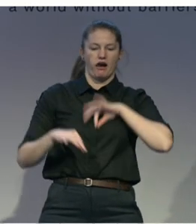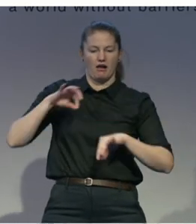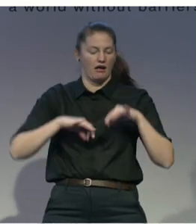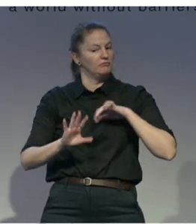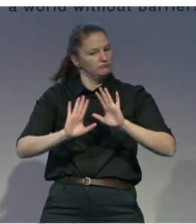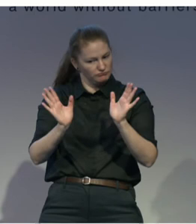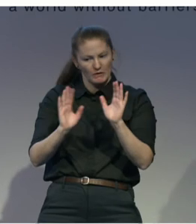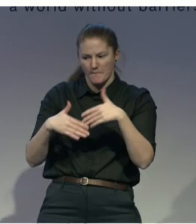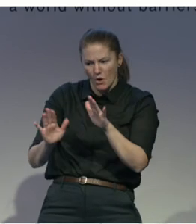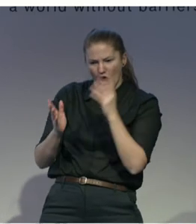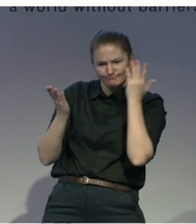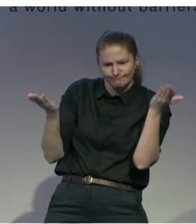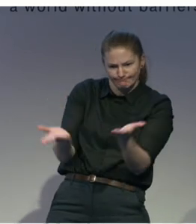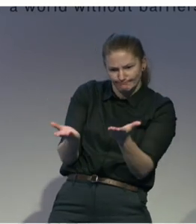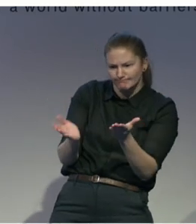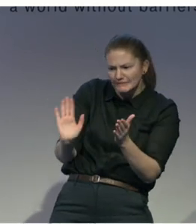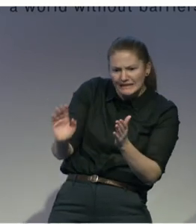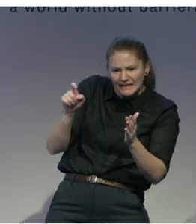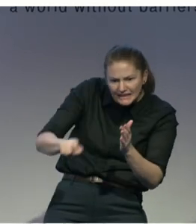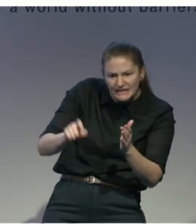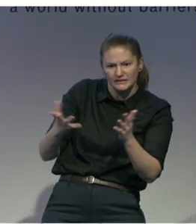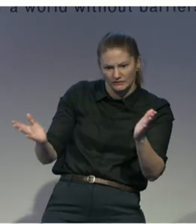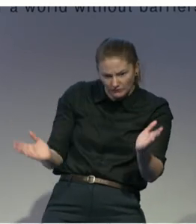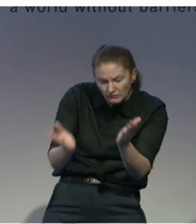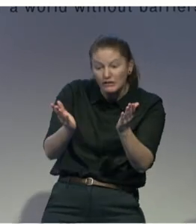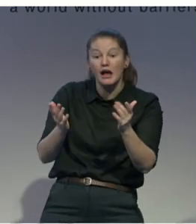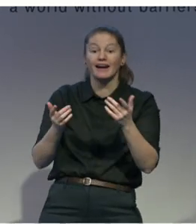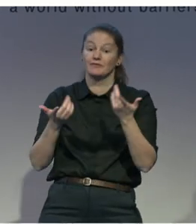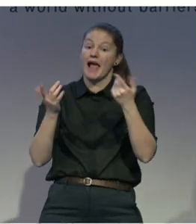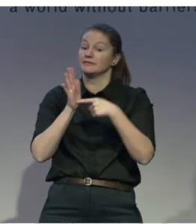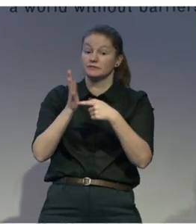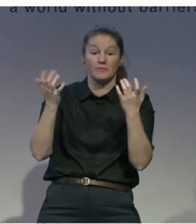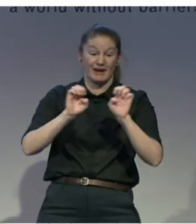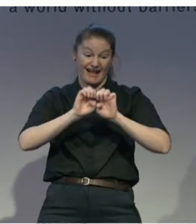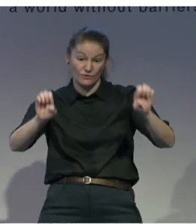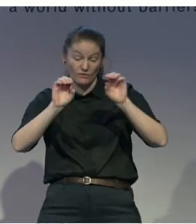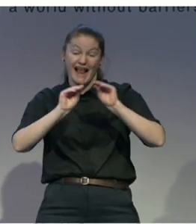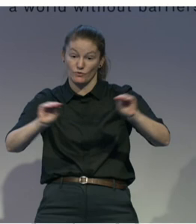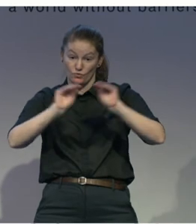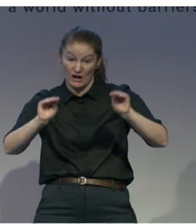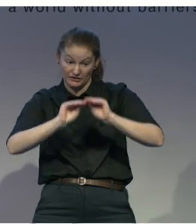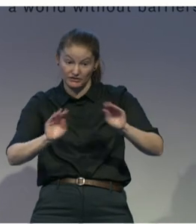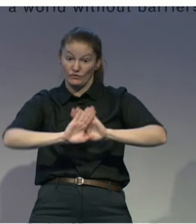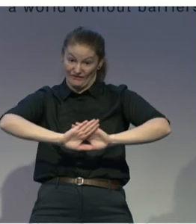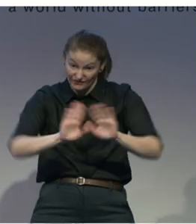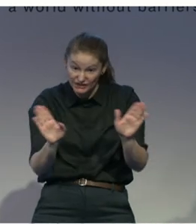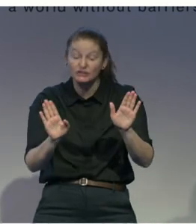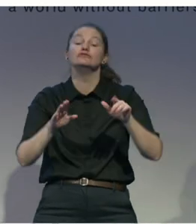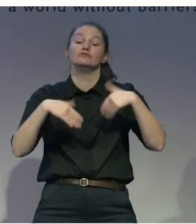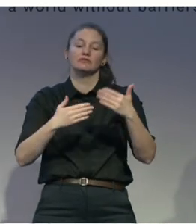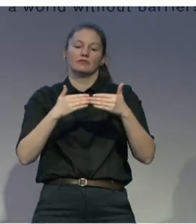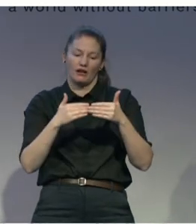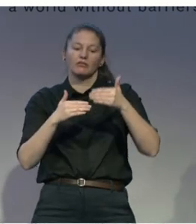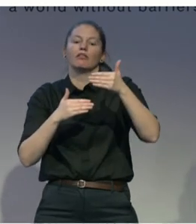educational system, but want a better education for children with intellectual disability.